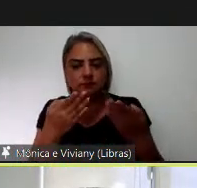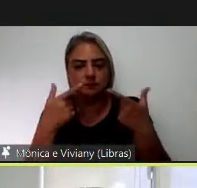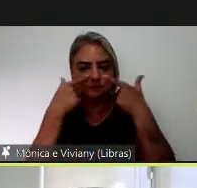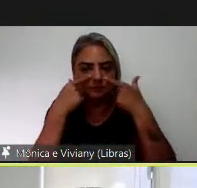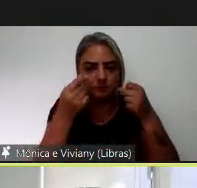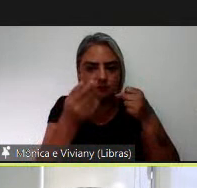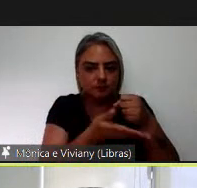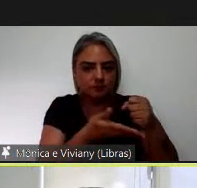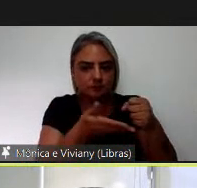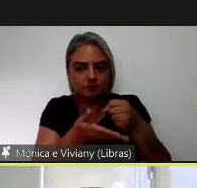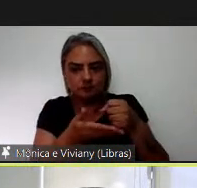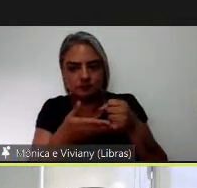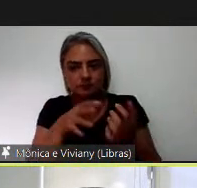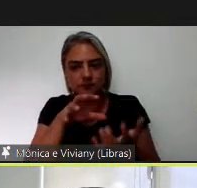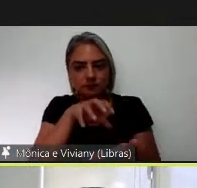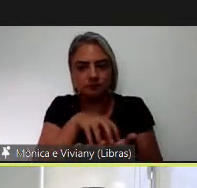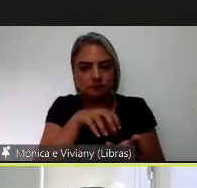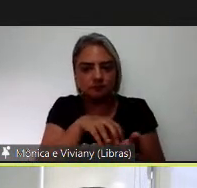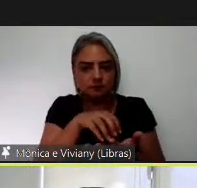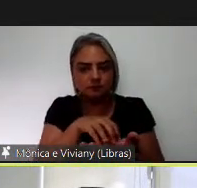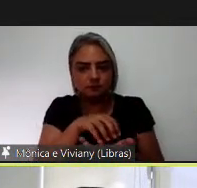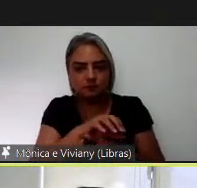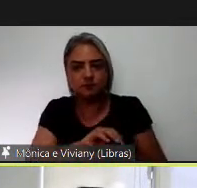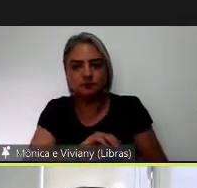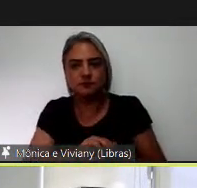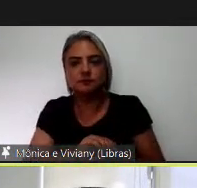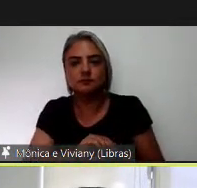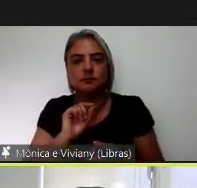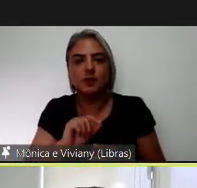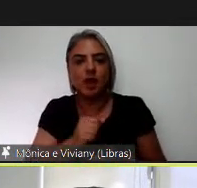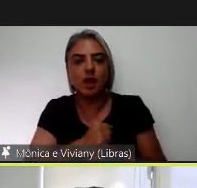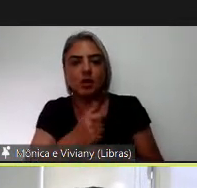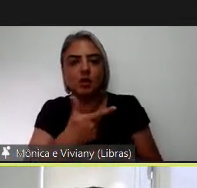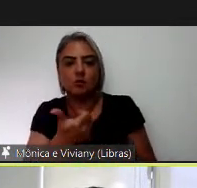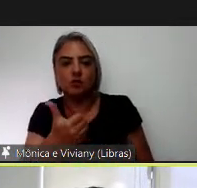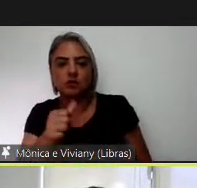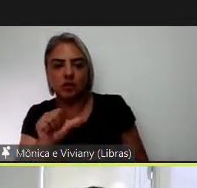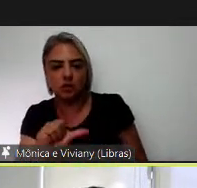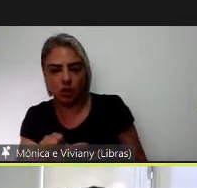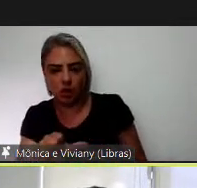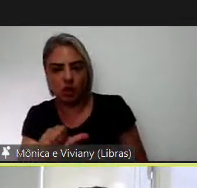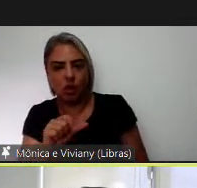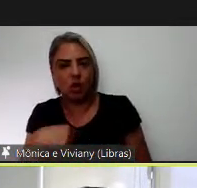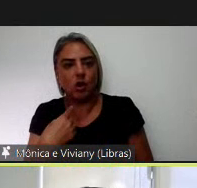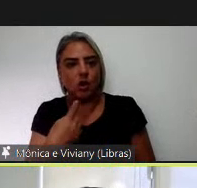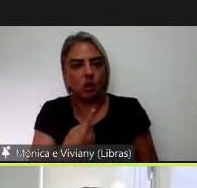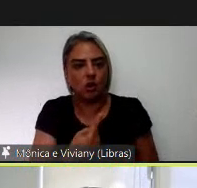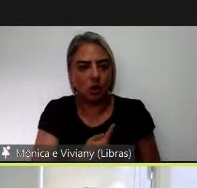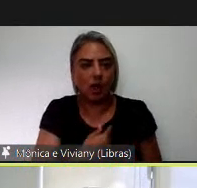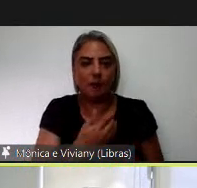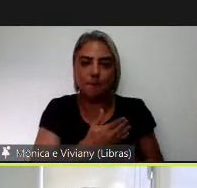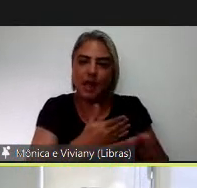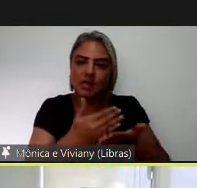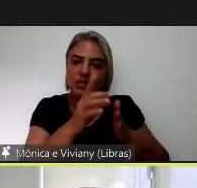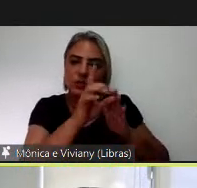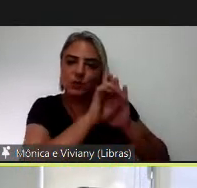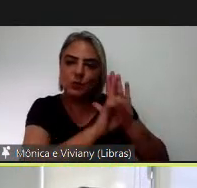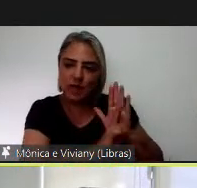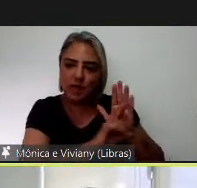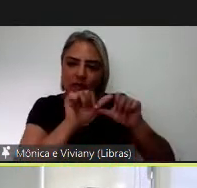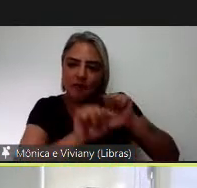Secretary of Primary Care that was about a different department. In 2019,